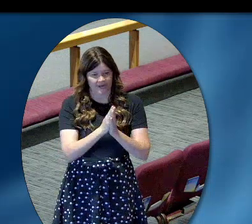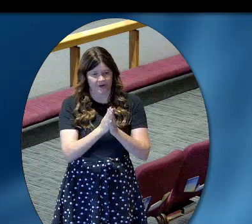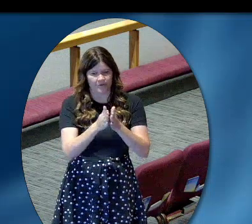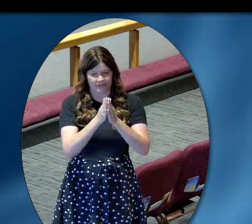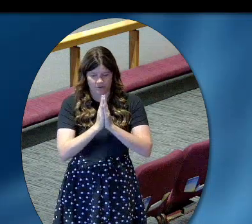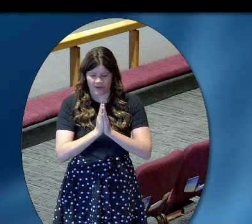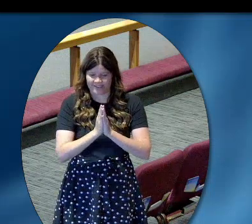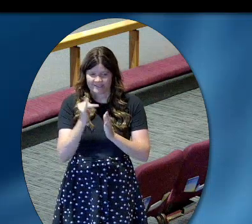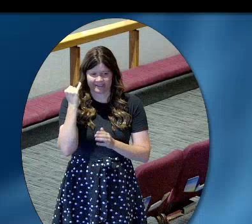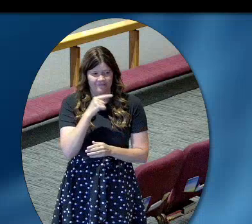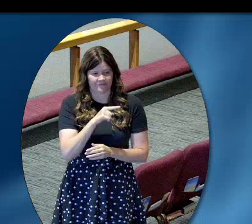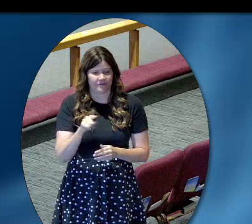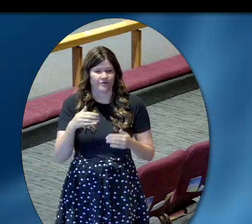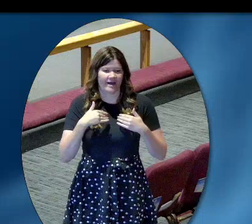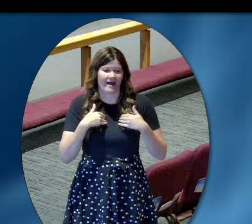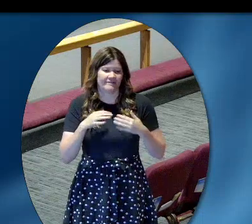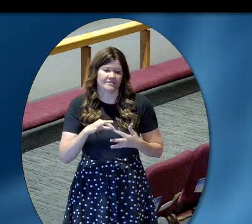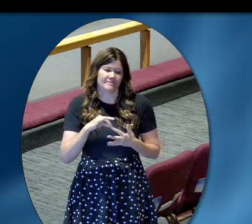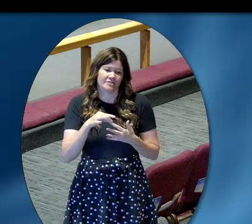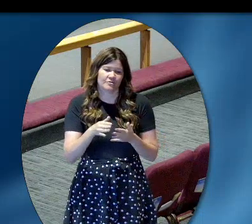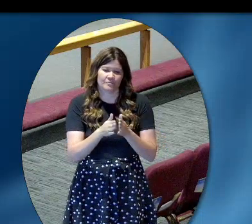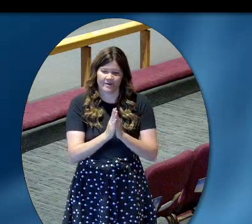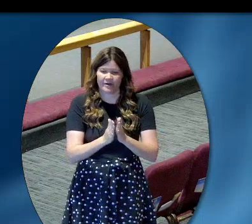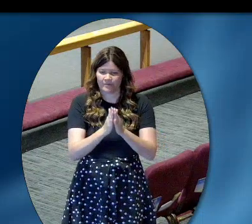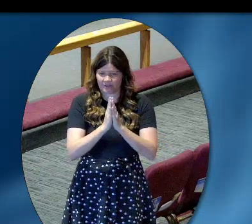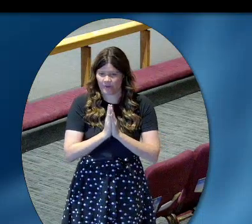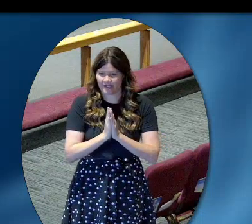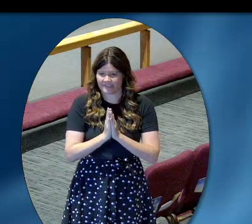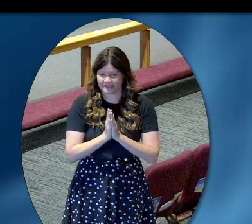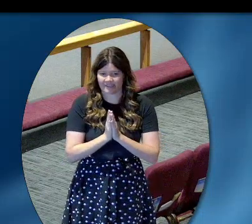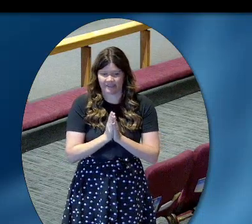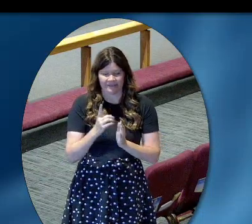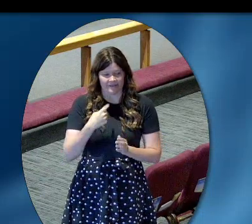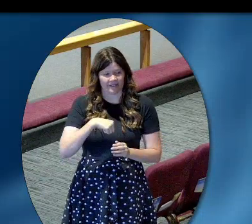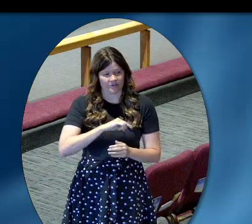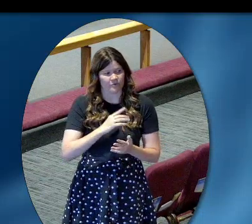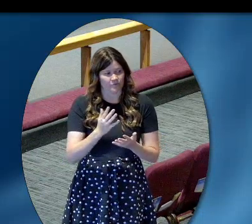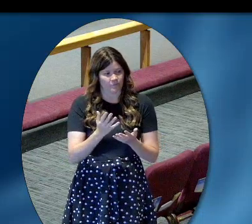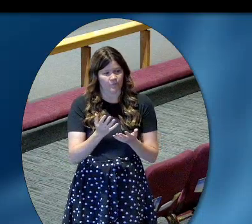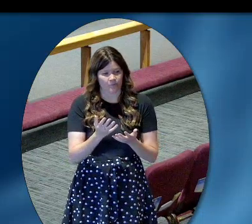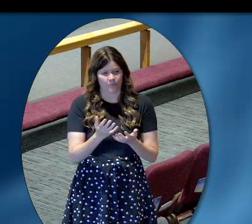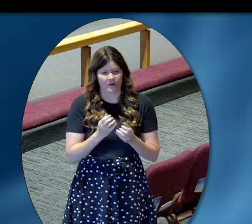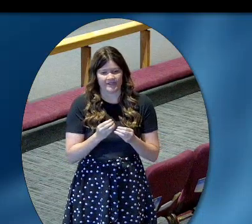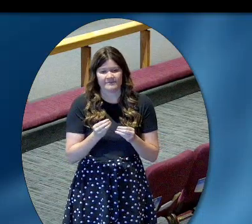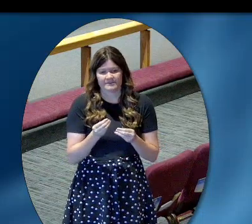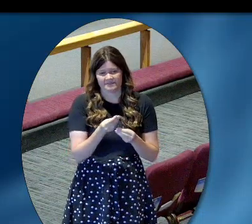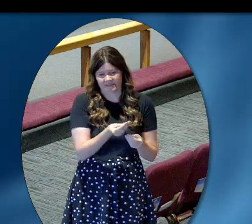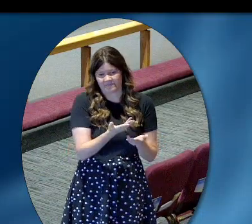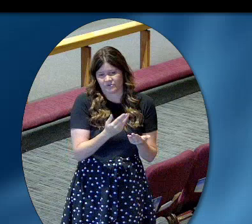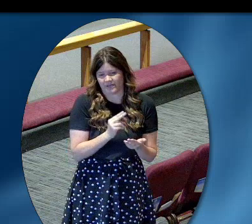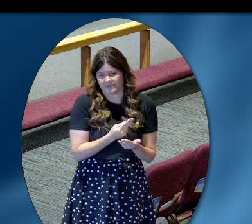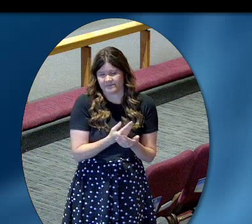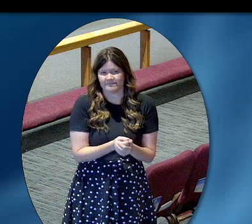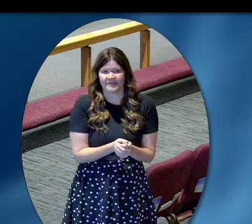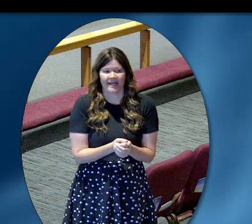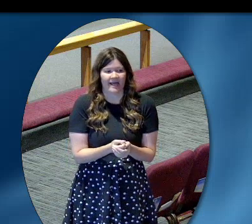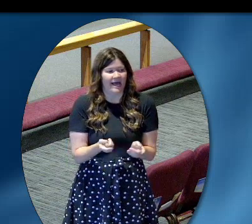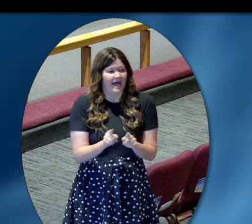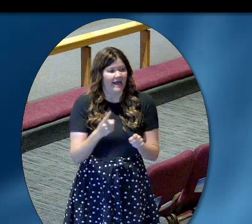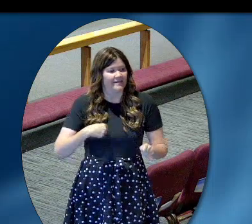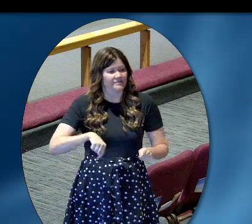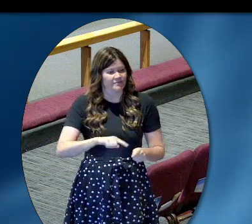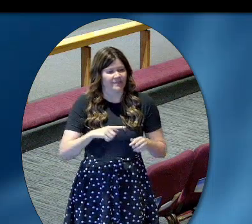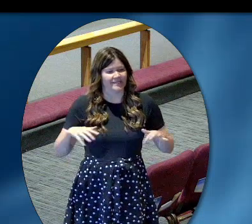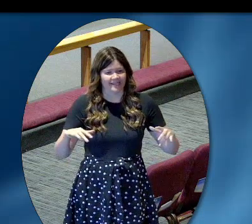have a special prayer request that you would like to submit. As we gather in worship